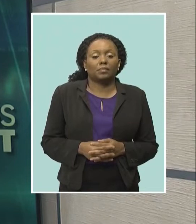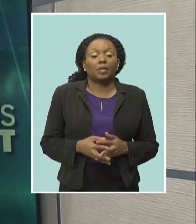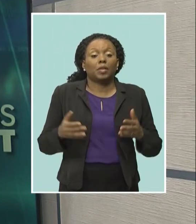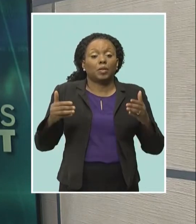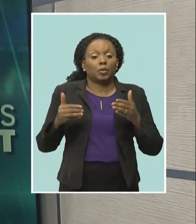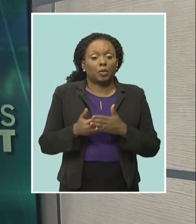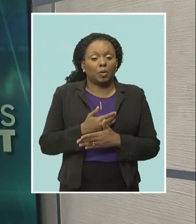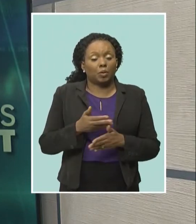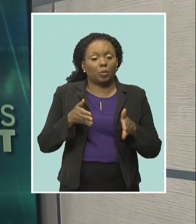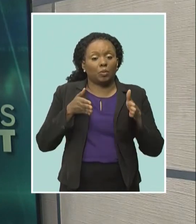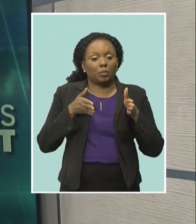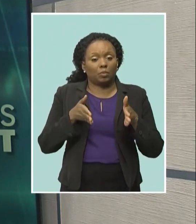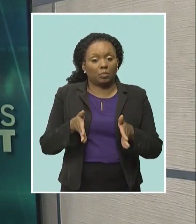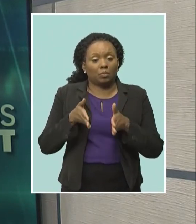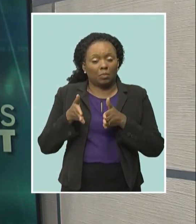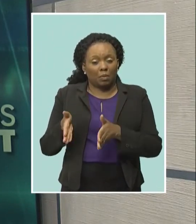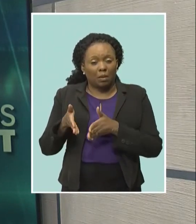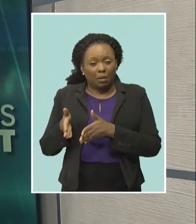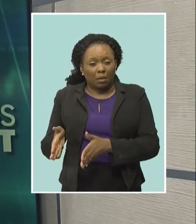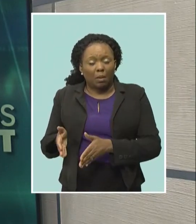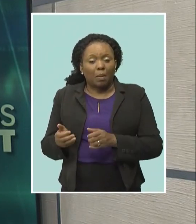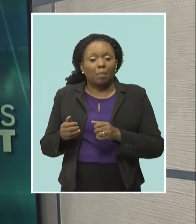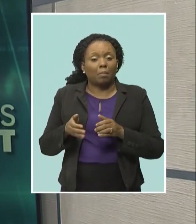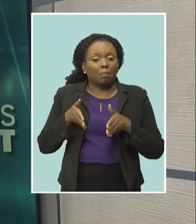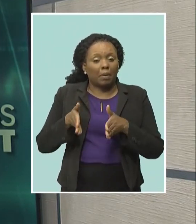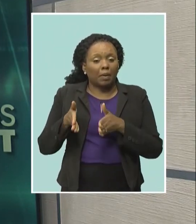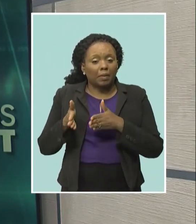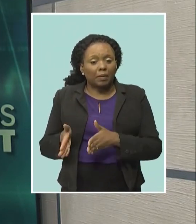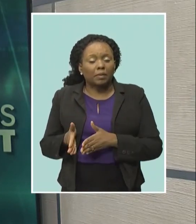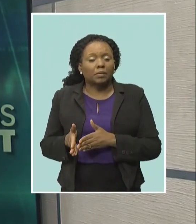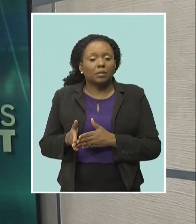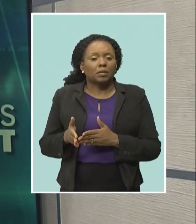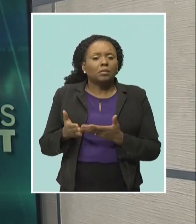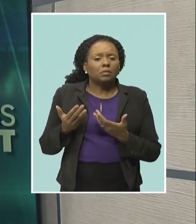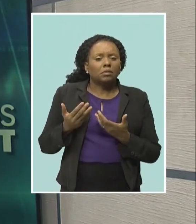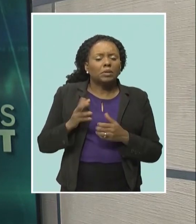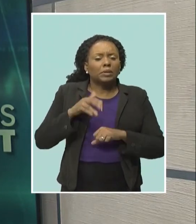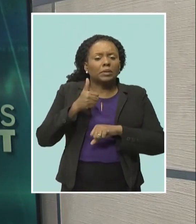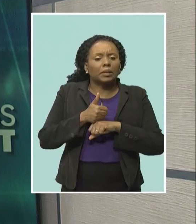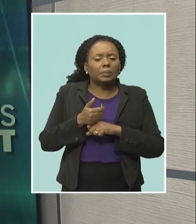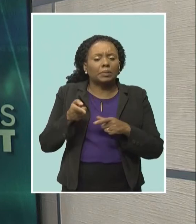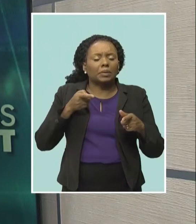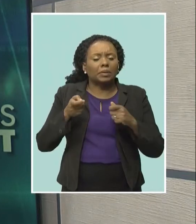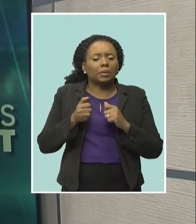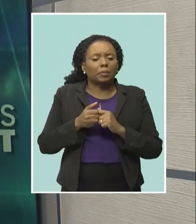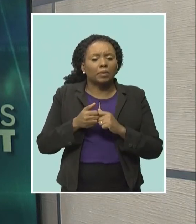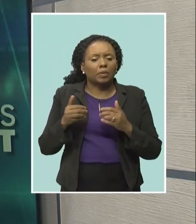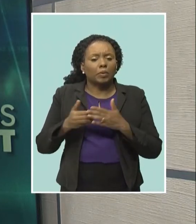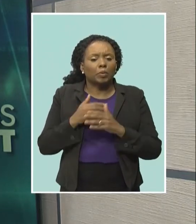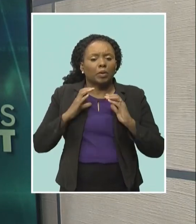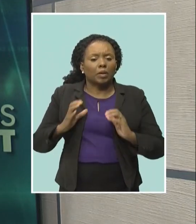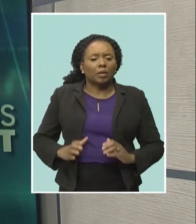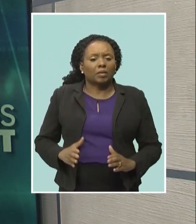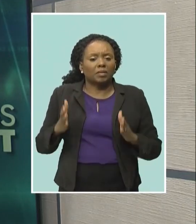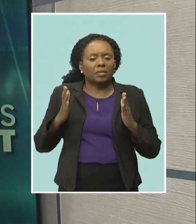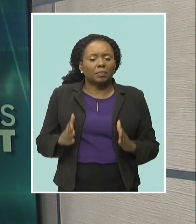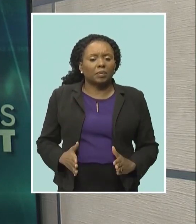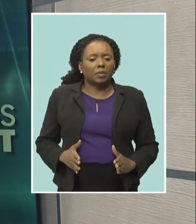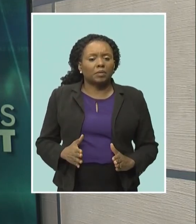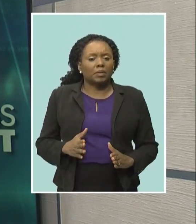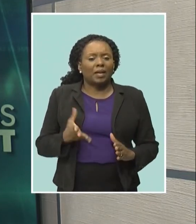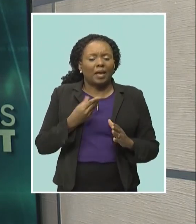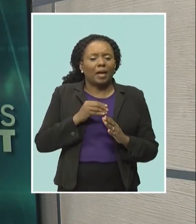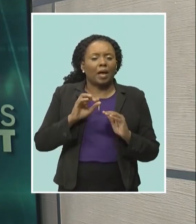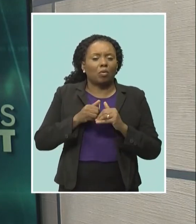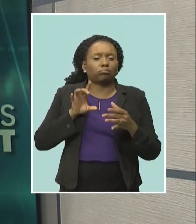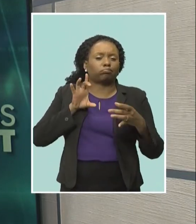New mitigation measures are being implemented to address the connectivity concerns of new customers to the electricity grid. Word of this from